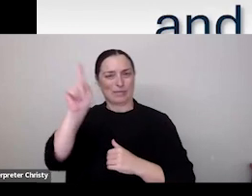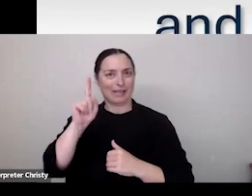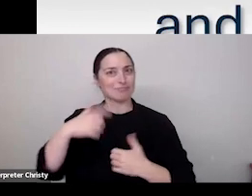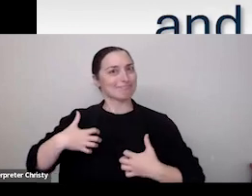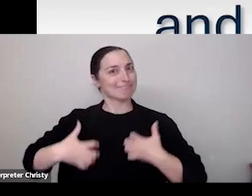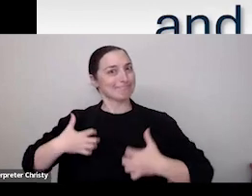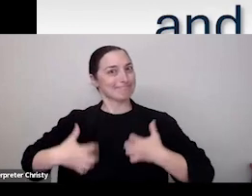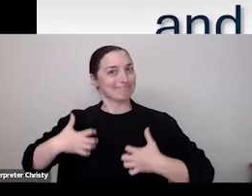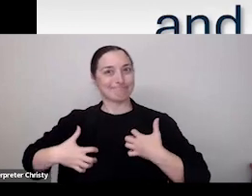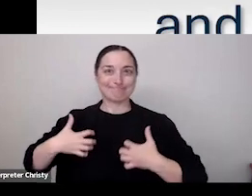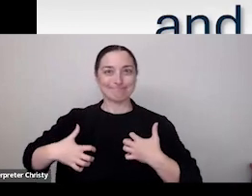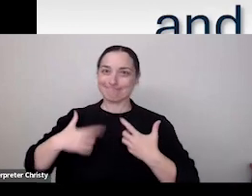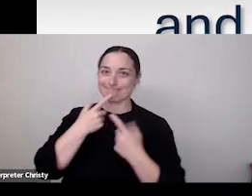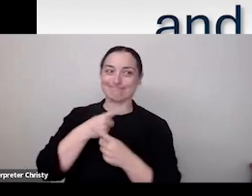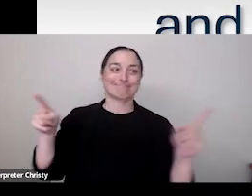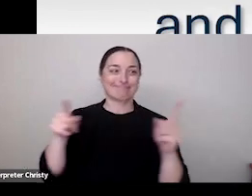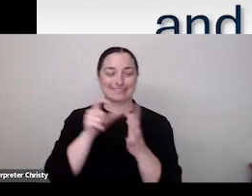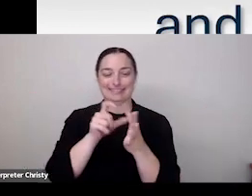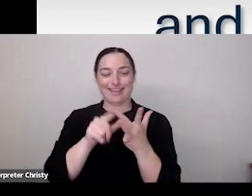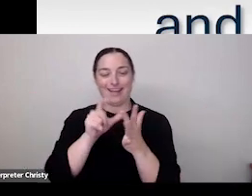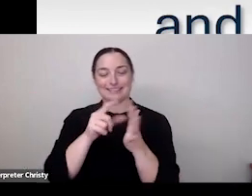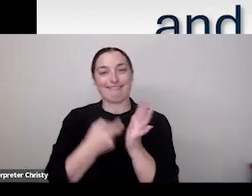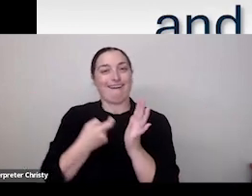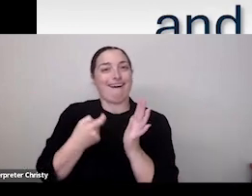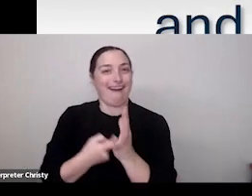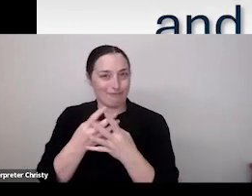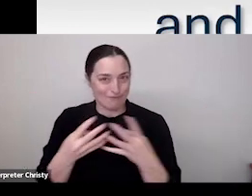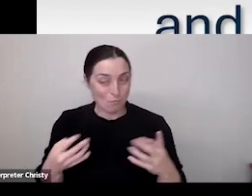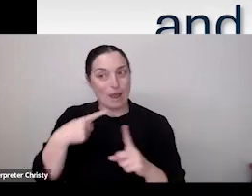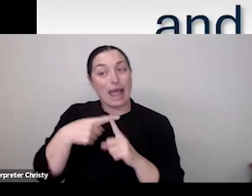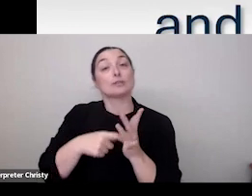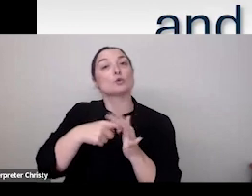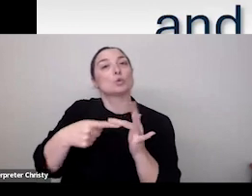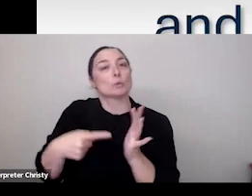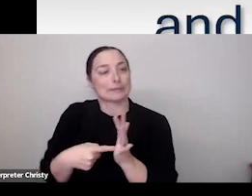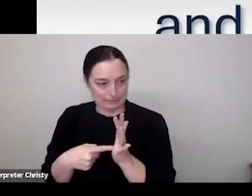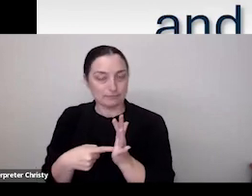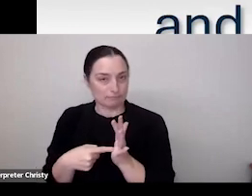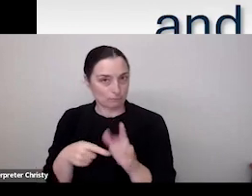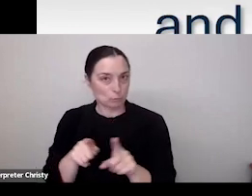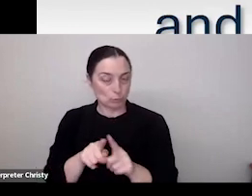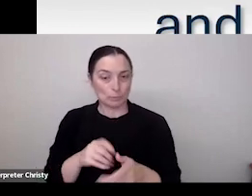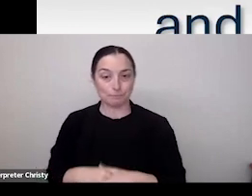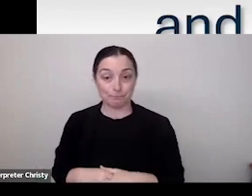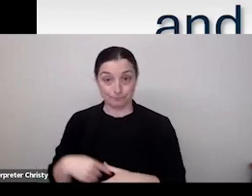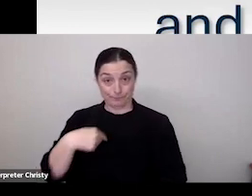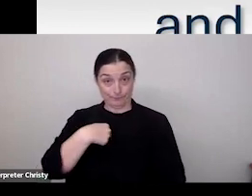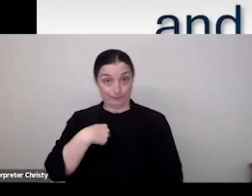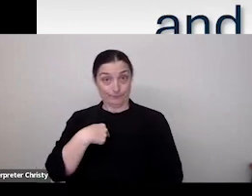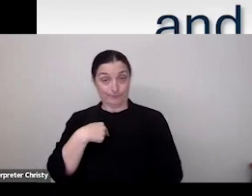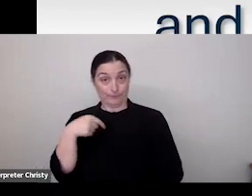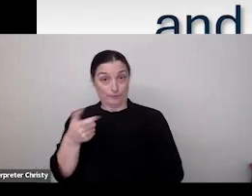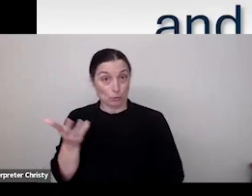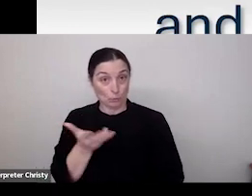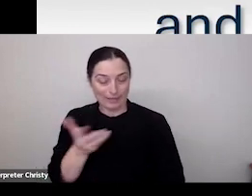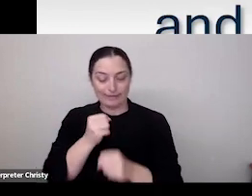exciting occasion to share the DIDRR Framework and Toolkit for Collaborative Action with everybody. I'm calling in today from the